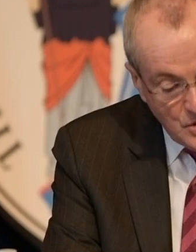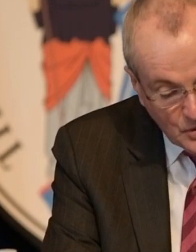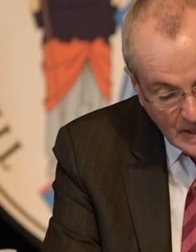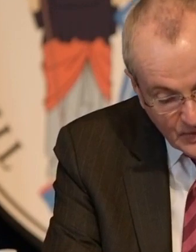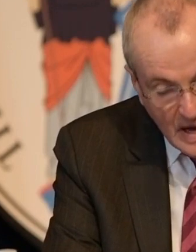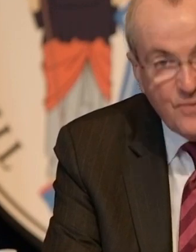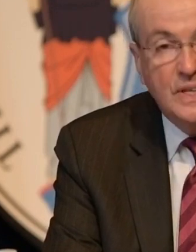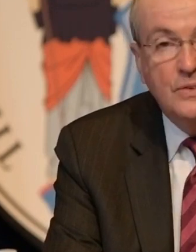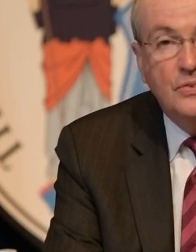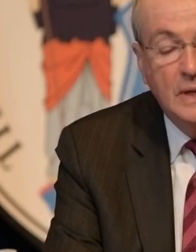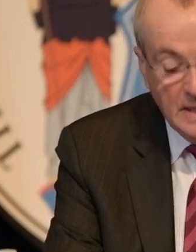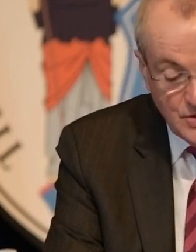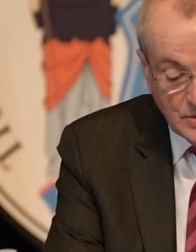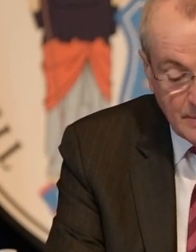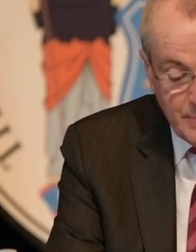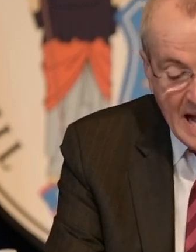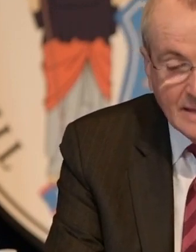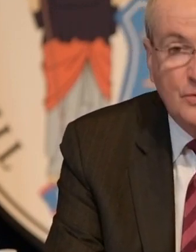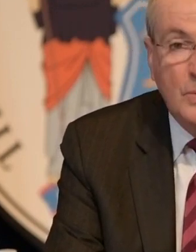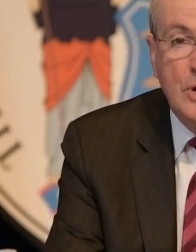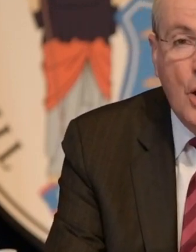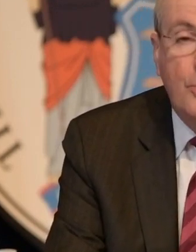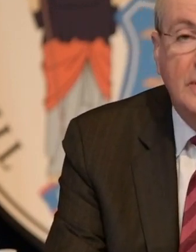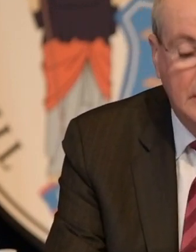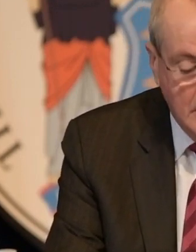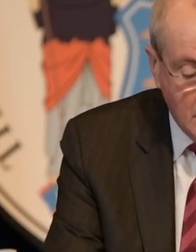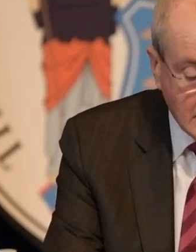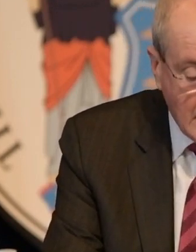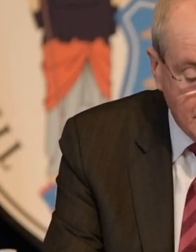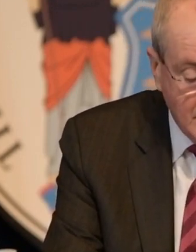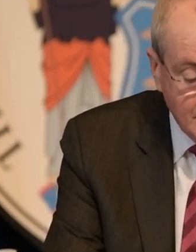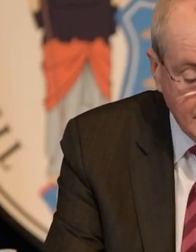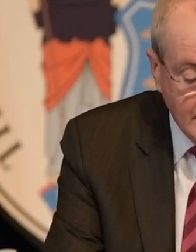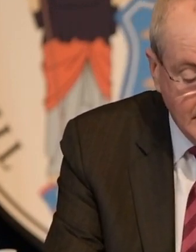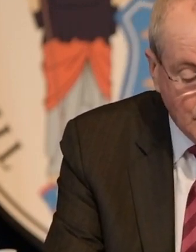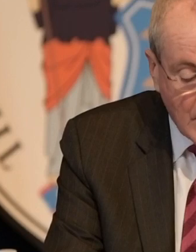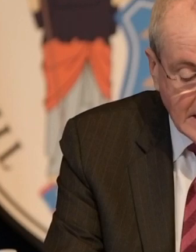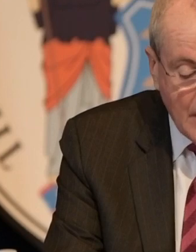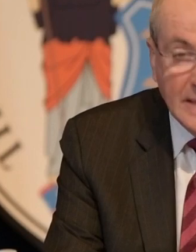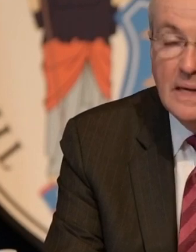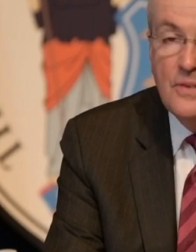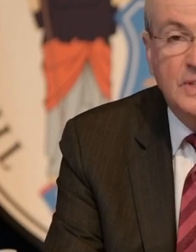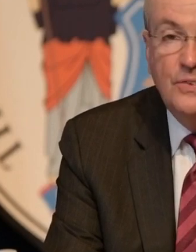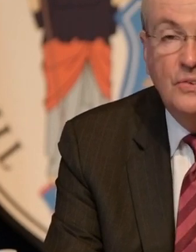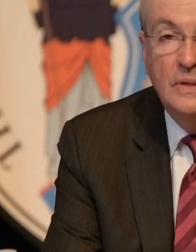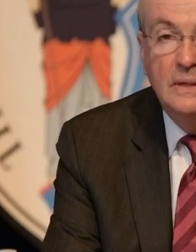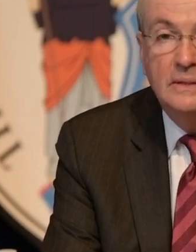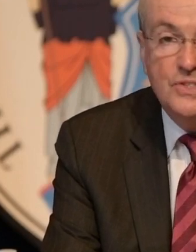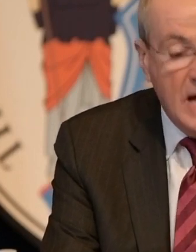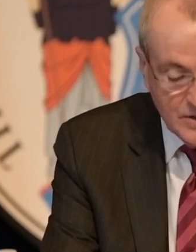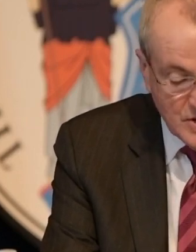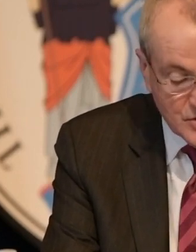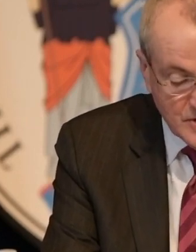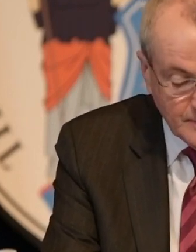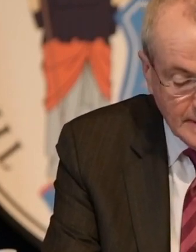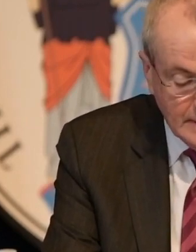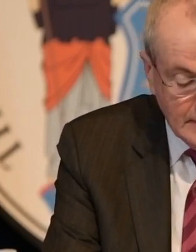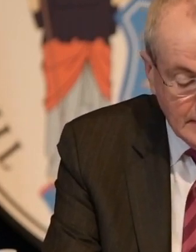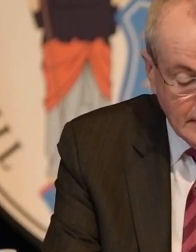so that you can have confidence as you get back, as we reopen our economy. Right now, that confidence does not